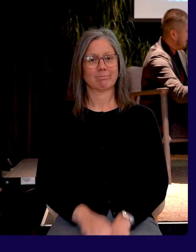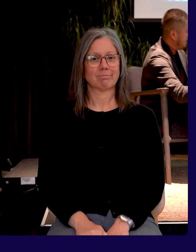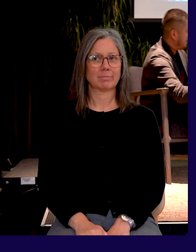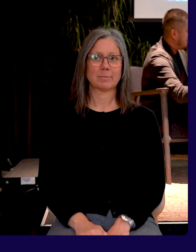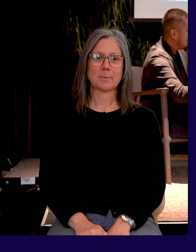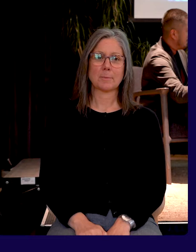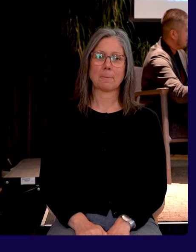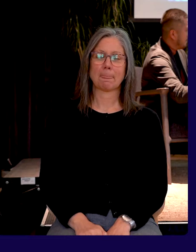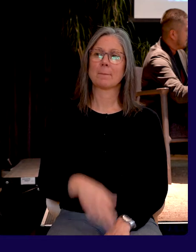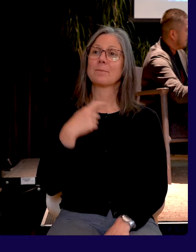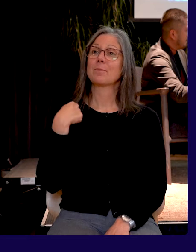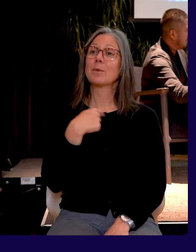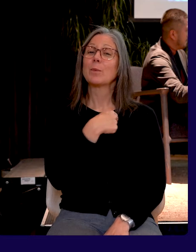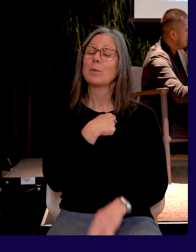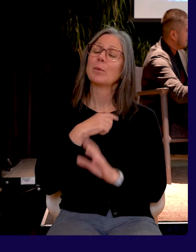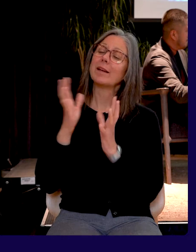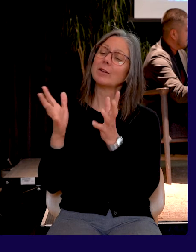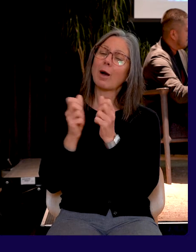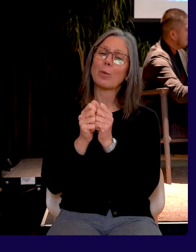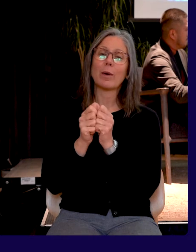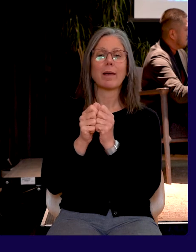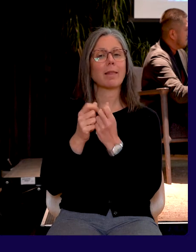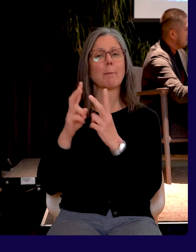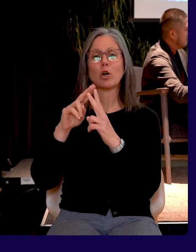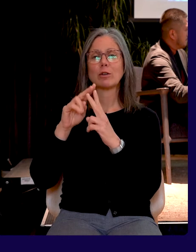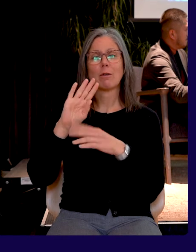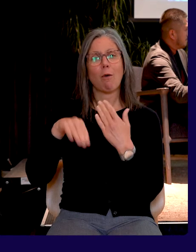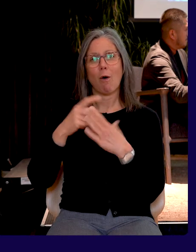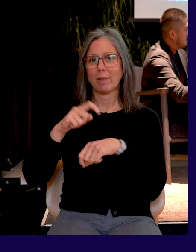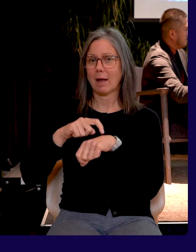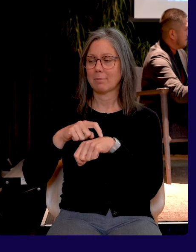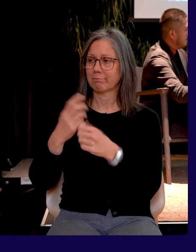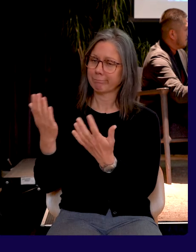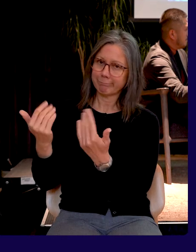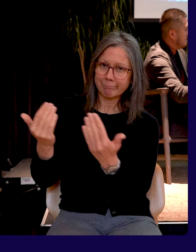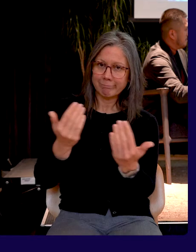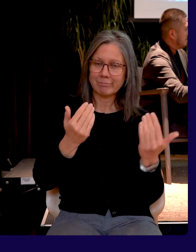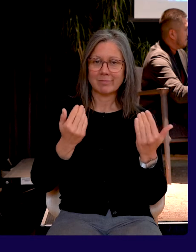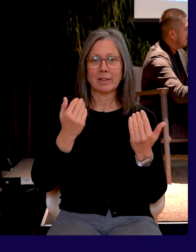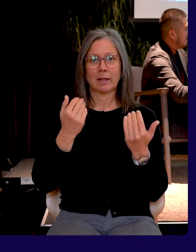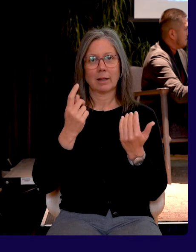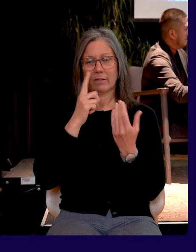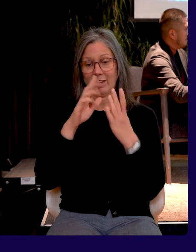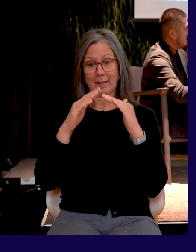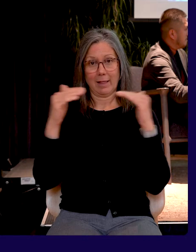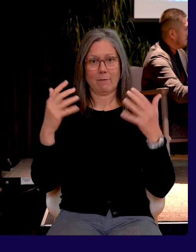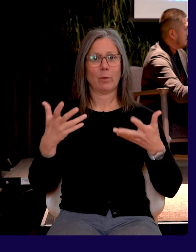Yeah, we talk to our partners all the time and hear from them, and on the level